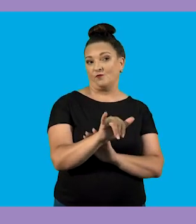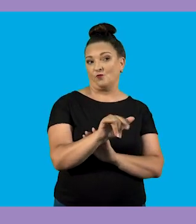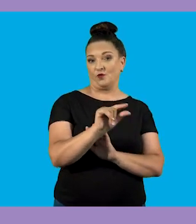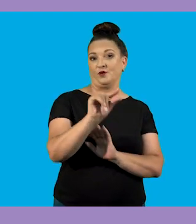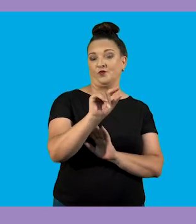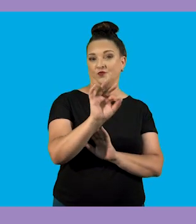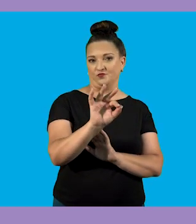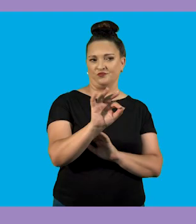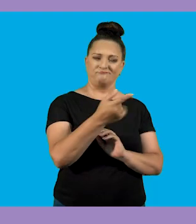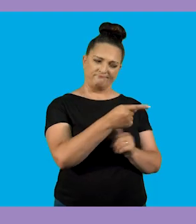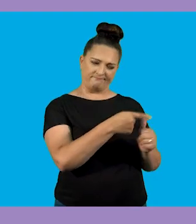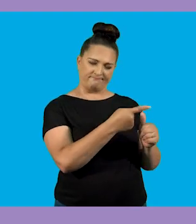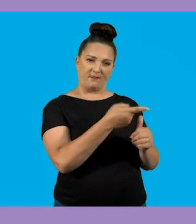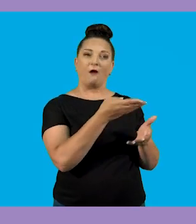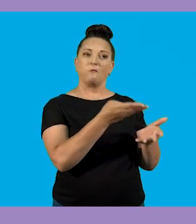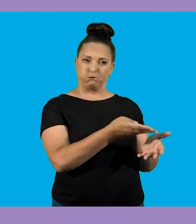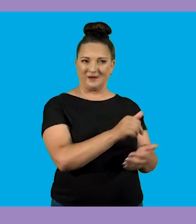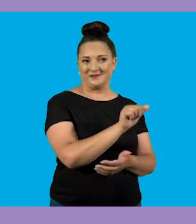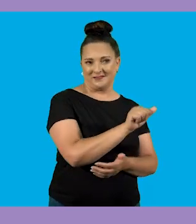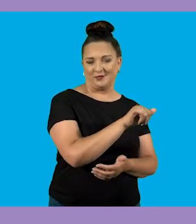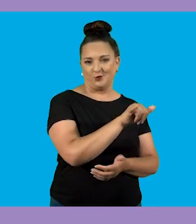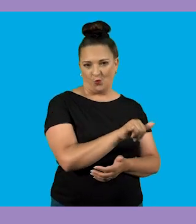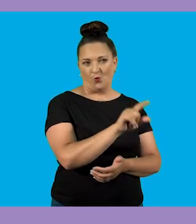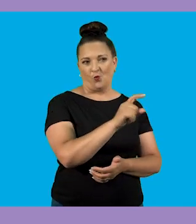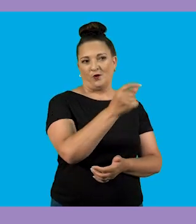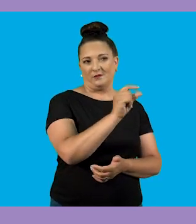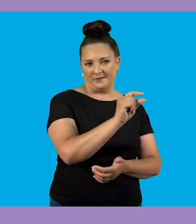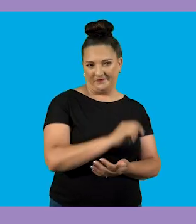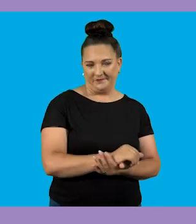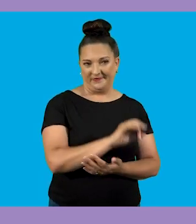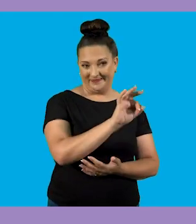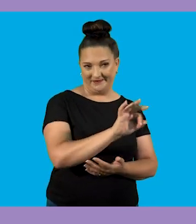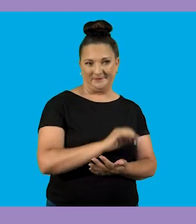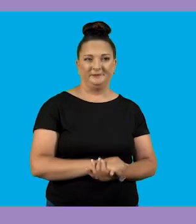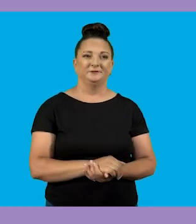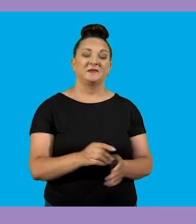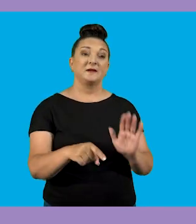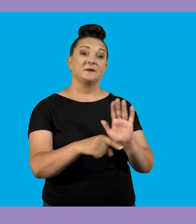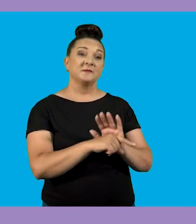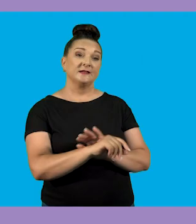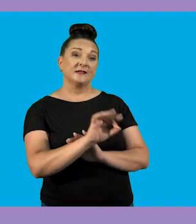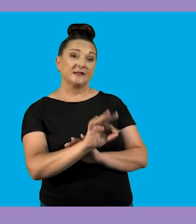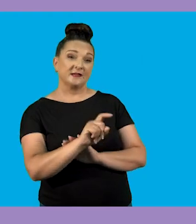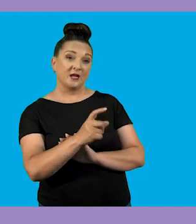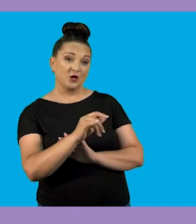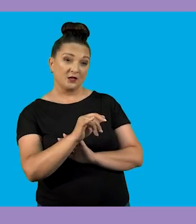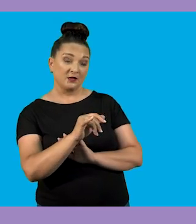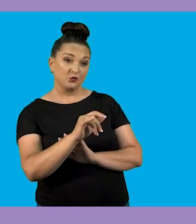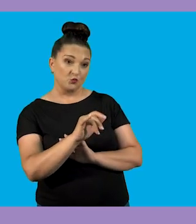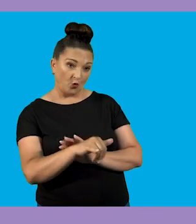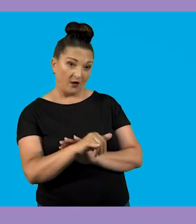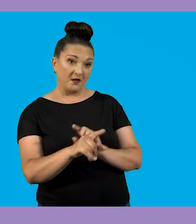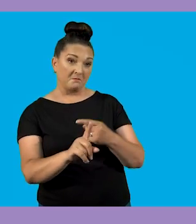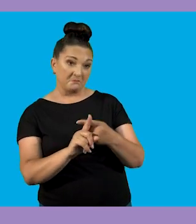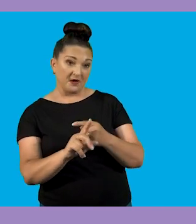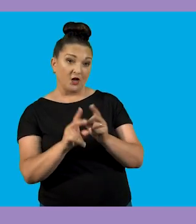us 6y cubed. And then negative 3xy plus 12xy, that is going to give